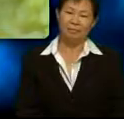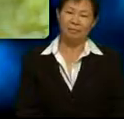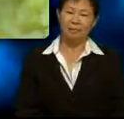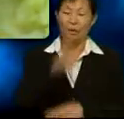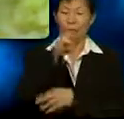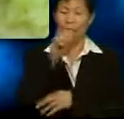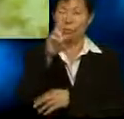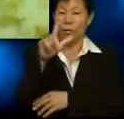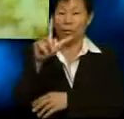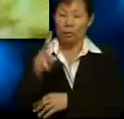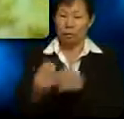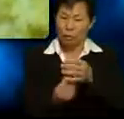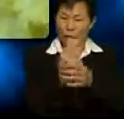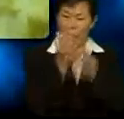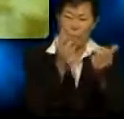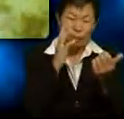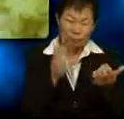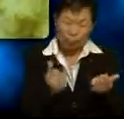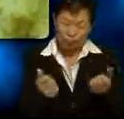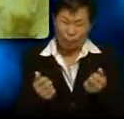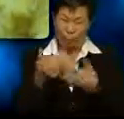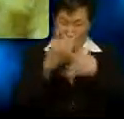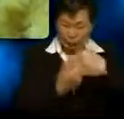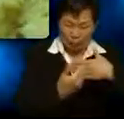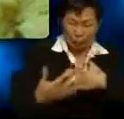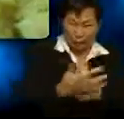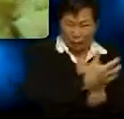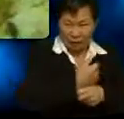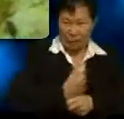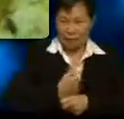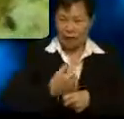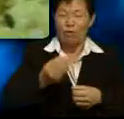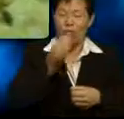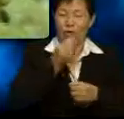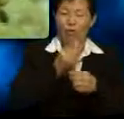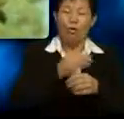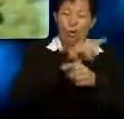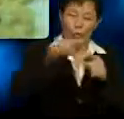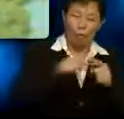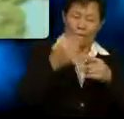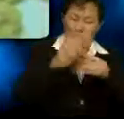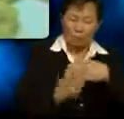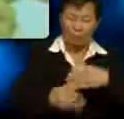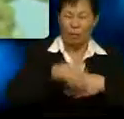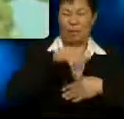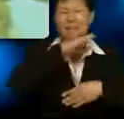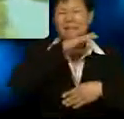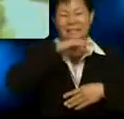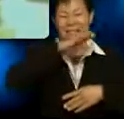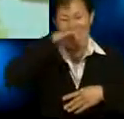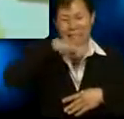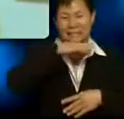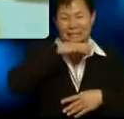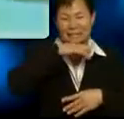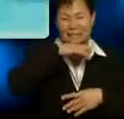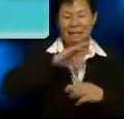Moles grow on moist bread. It gets its nutrients when the bread decays. It causes the bread to turn